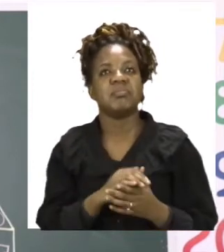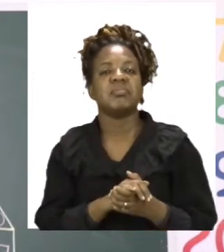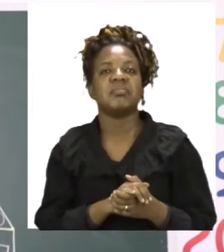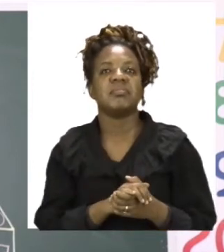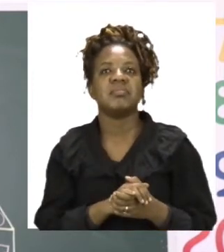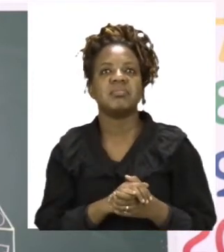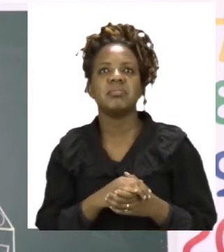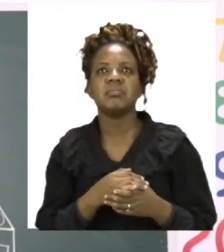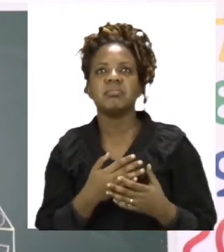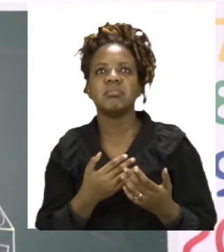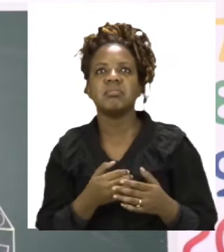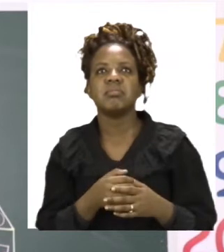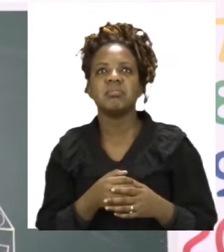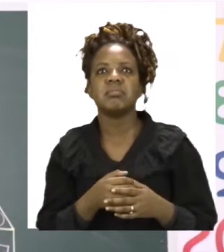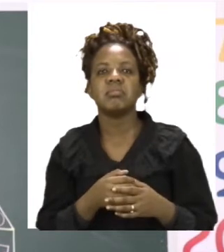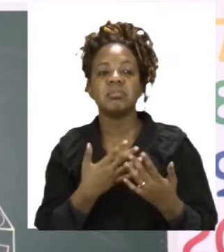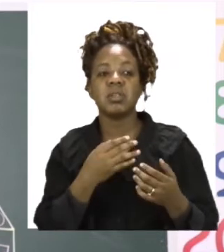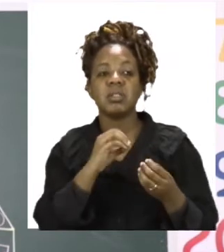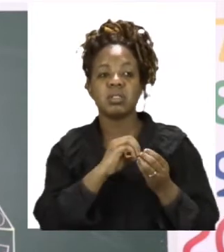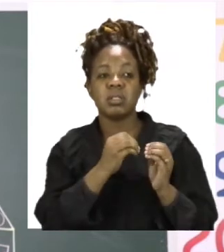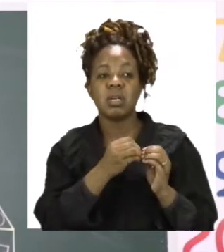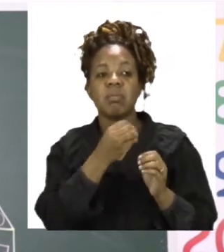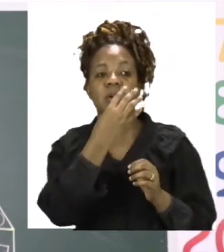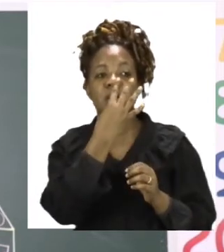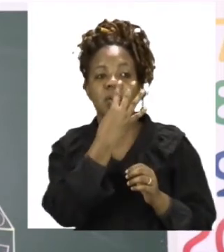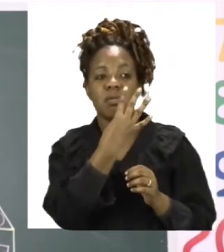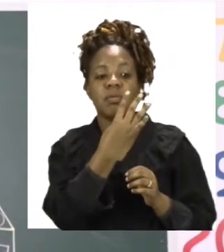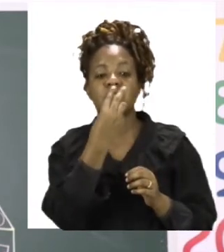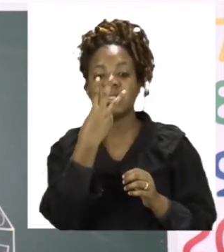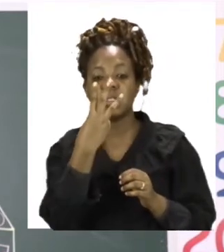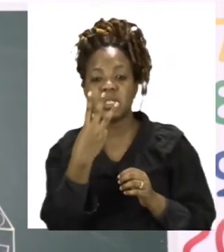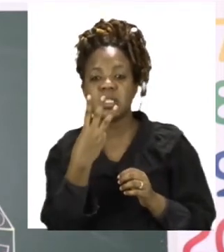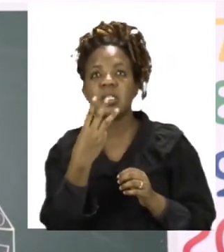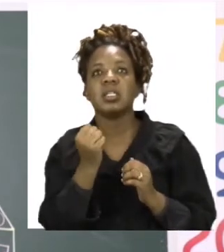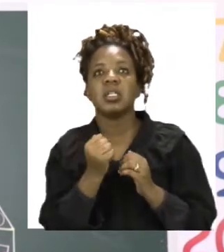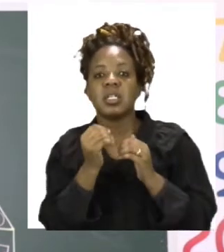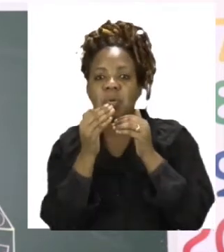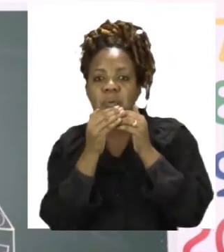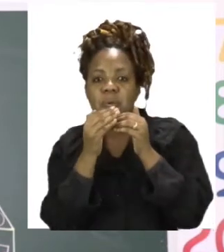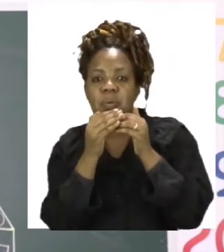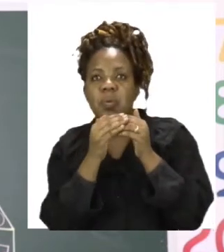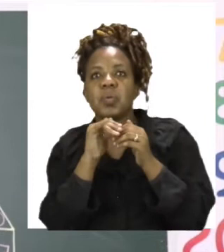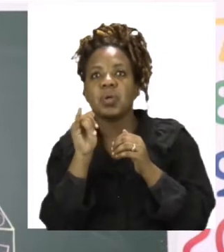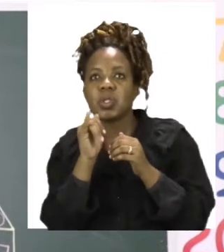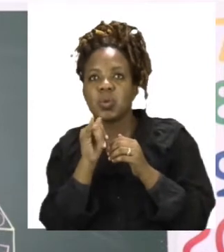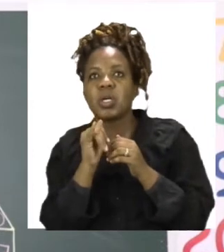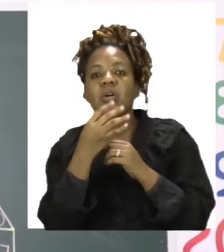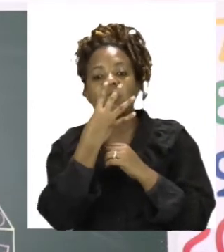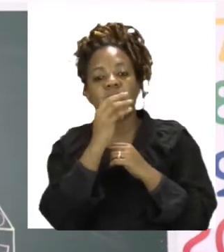you see the number 43, the nearest 10 or the nearest house in this case is the